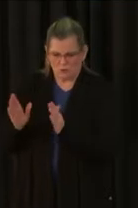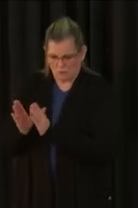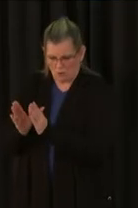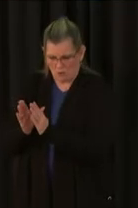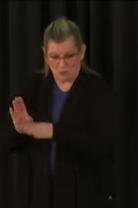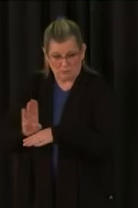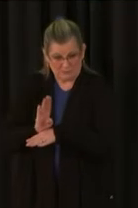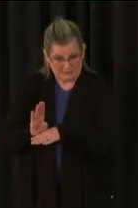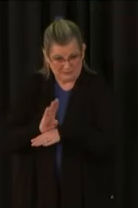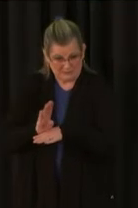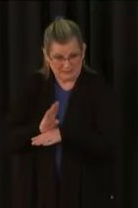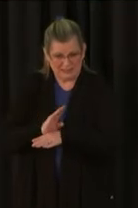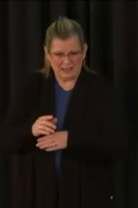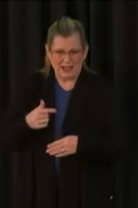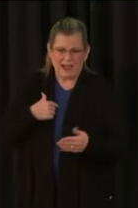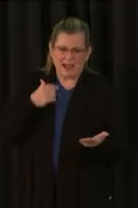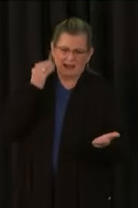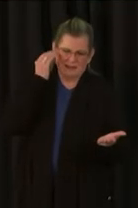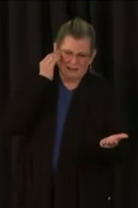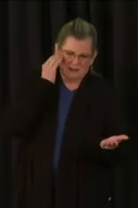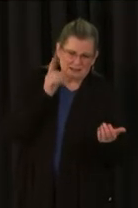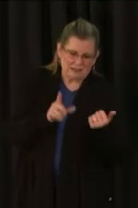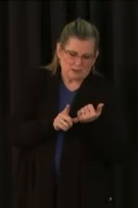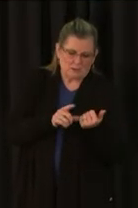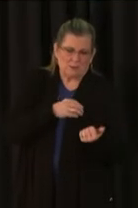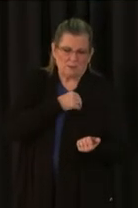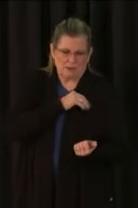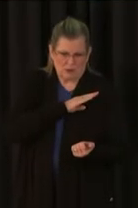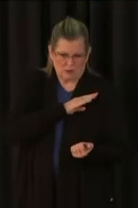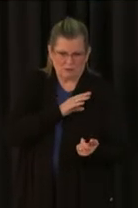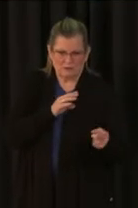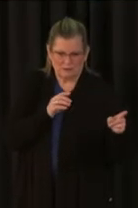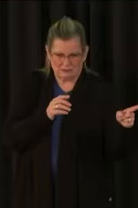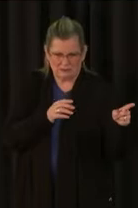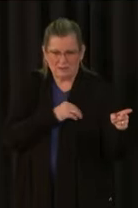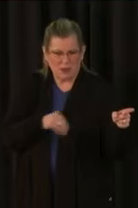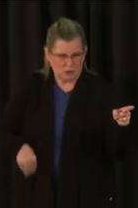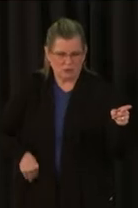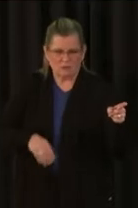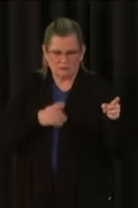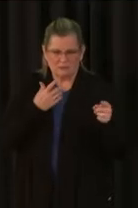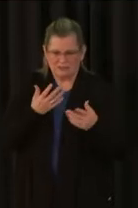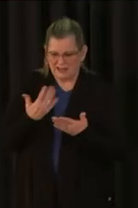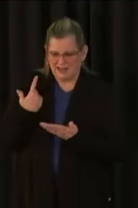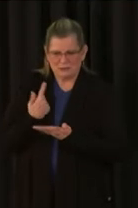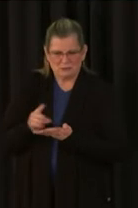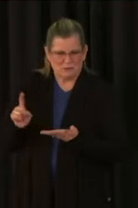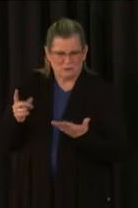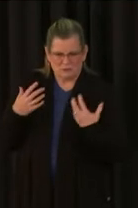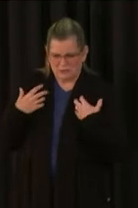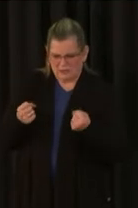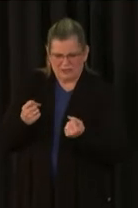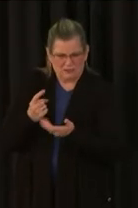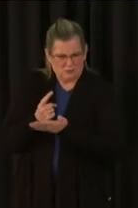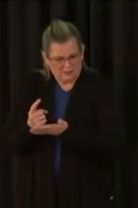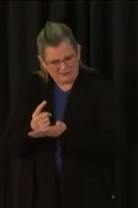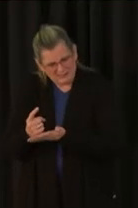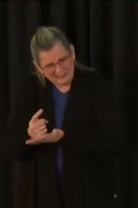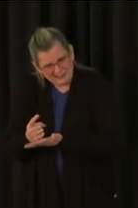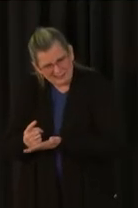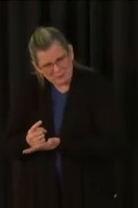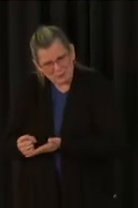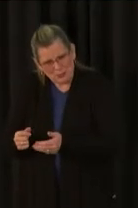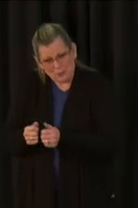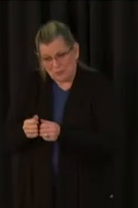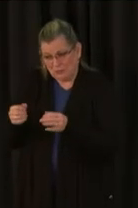businesses. I know that the Deputy Mayor addressed this last week in the Recovery Weekly Check-In with